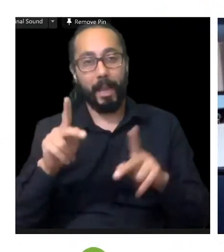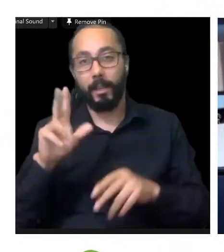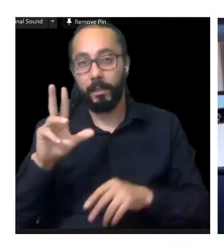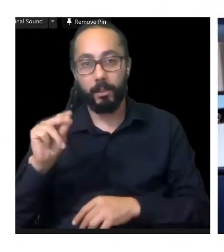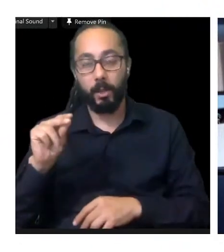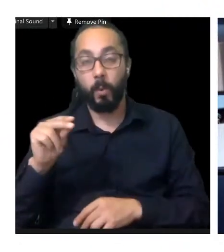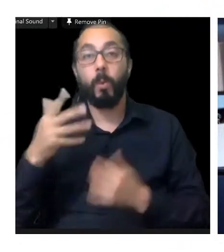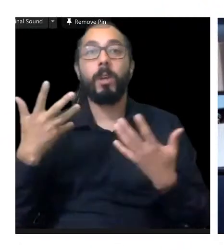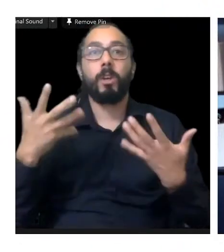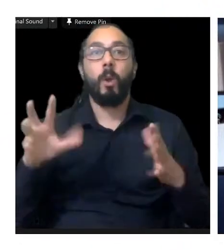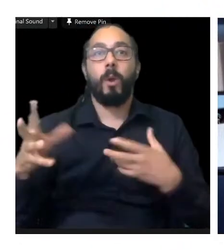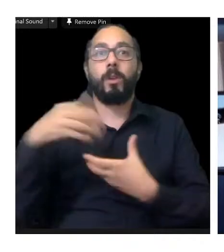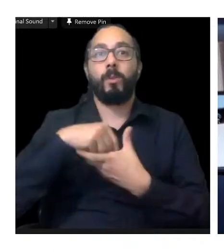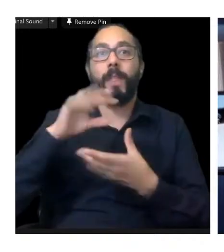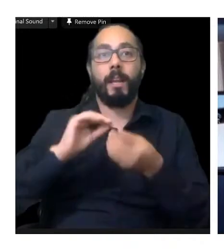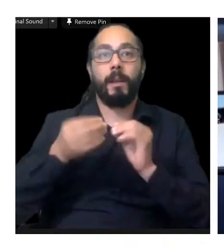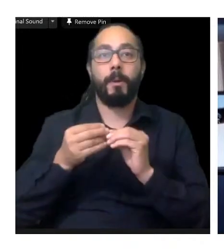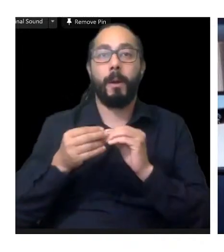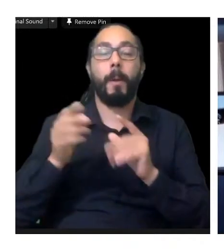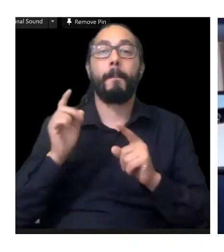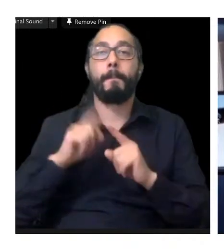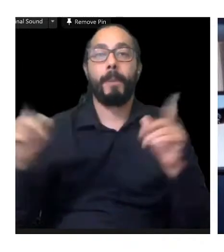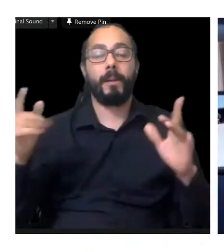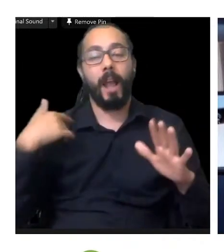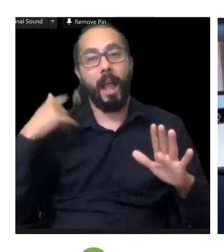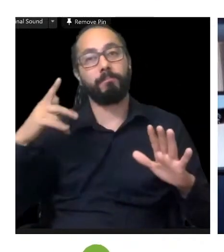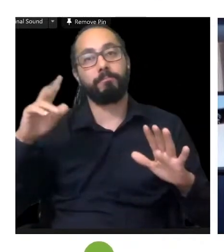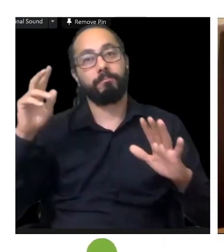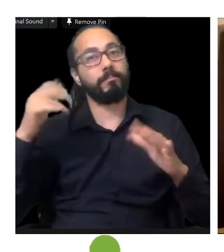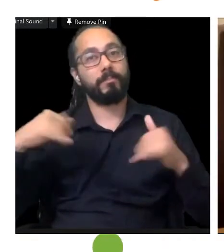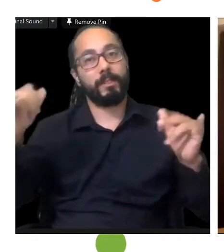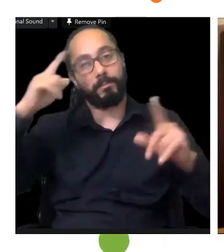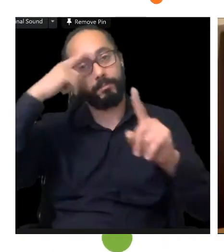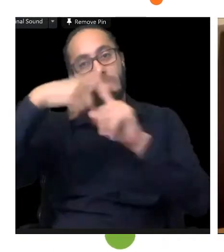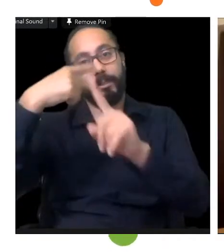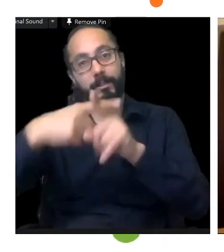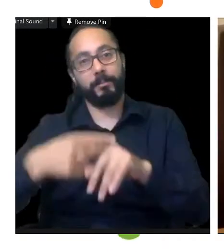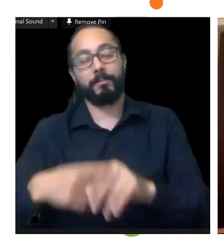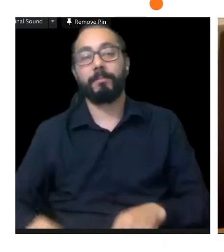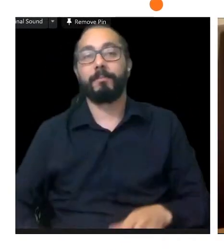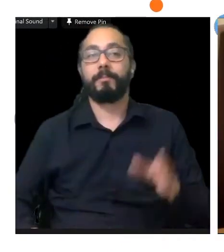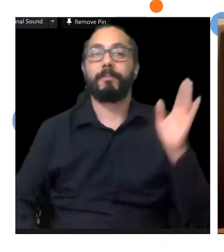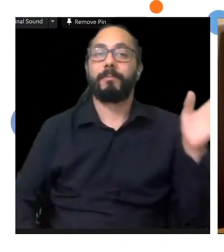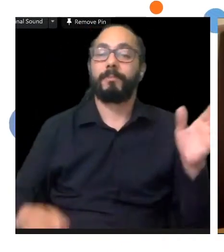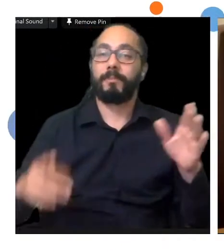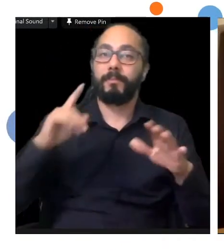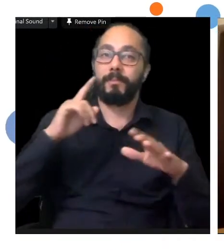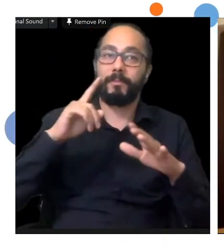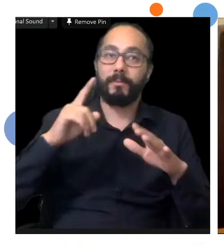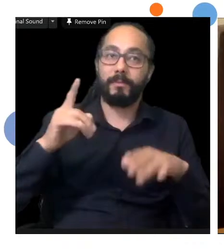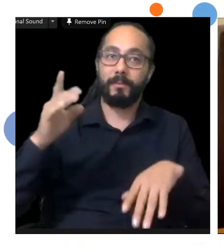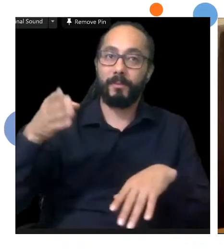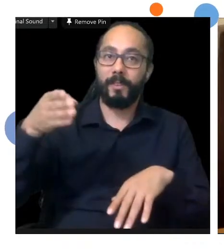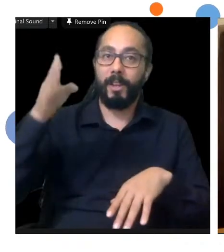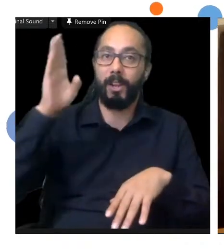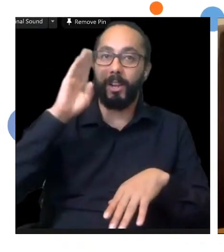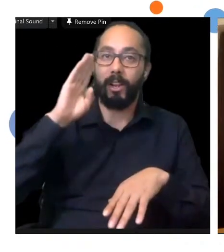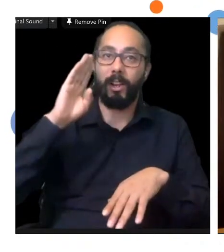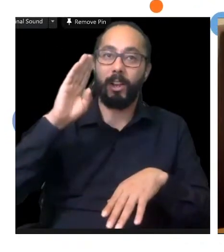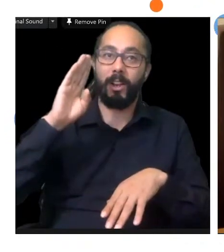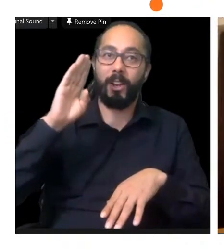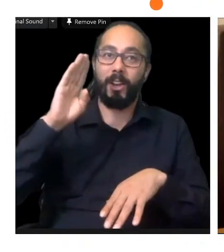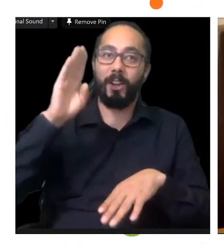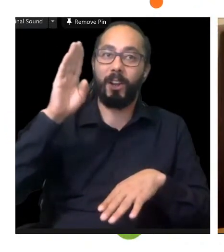but all things considered, I remain hopeful. God bless you and the murder hornets. If you could just keep them on the British Columbia coast, that would